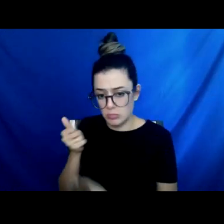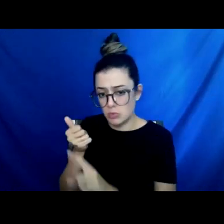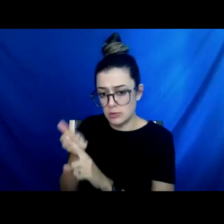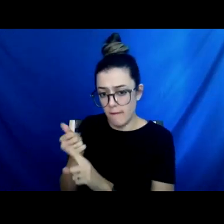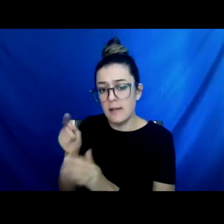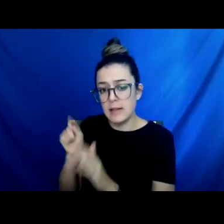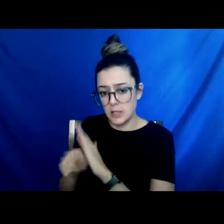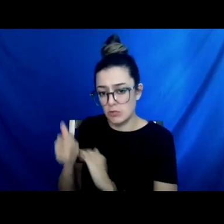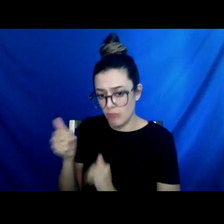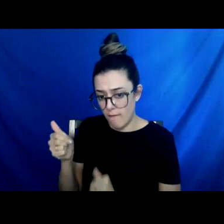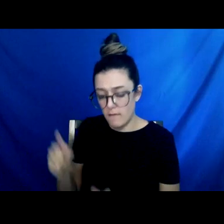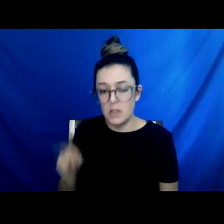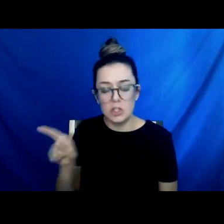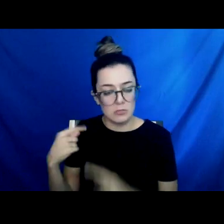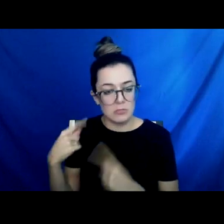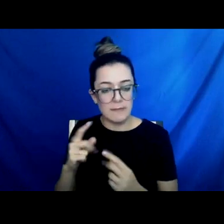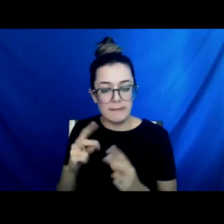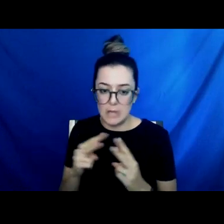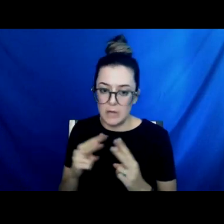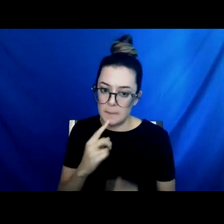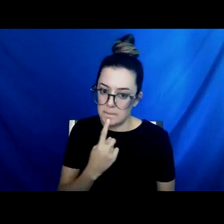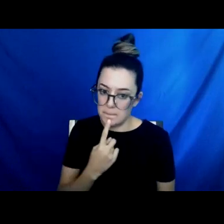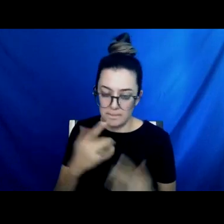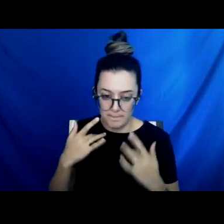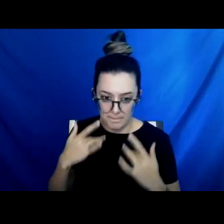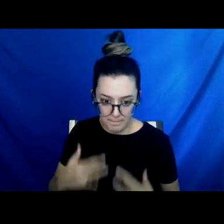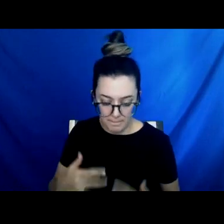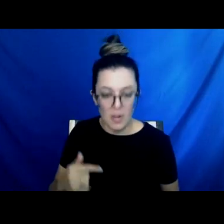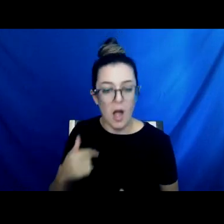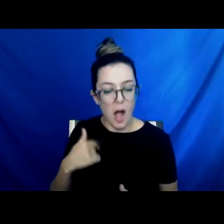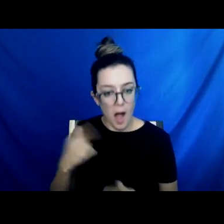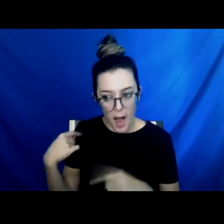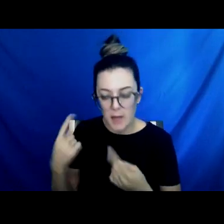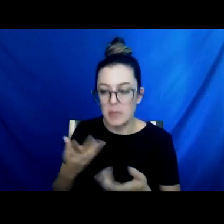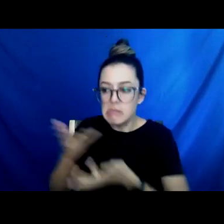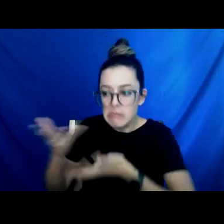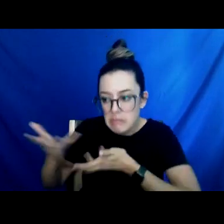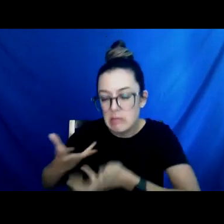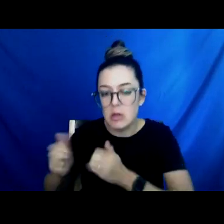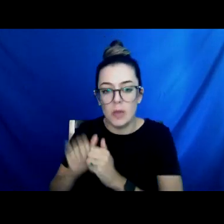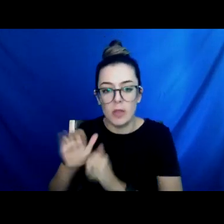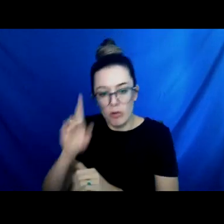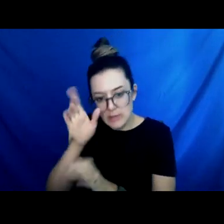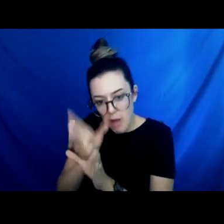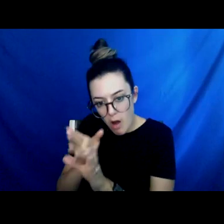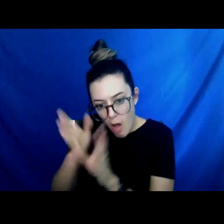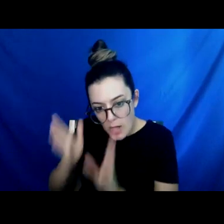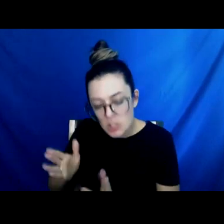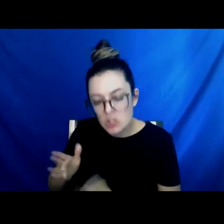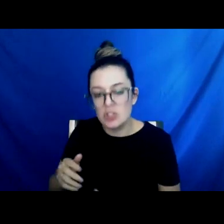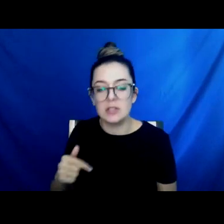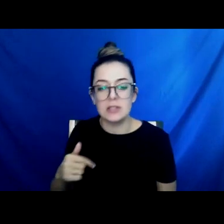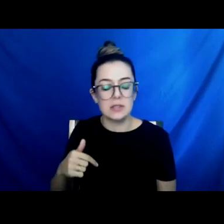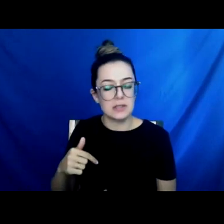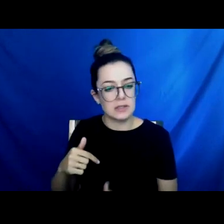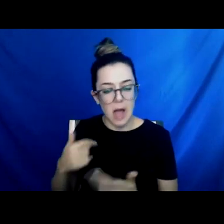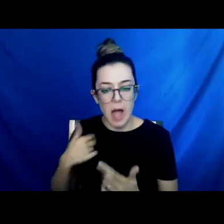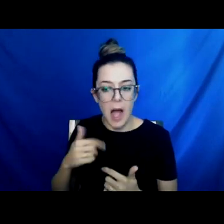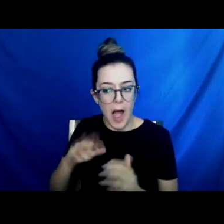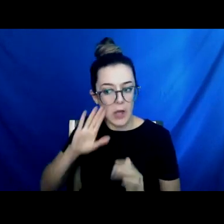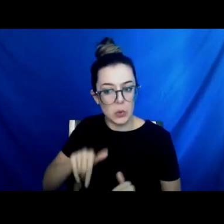to her psychiatrists, her medical doctors and I had her x-rays. Like I understood that she was in a bad state when I interviewed